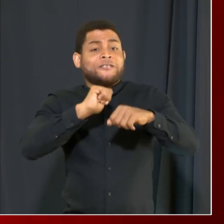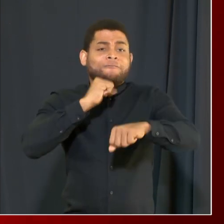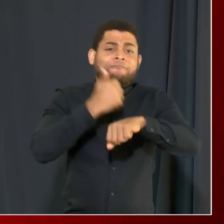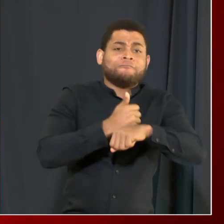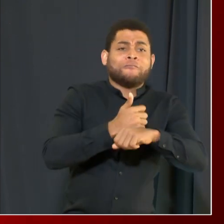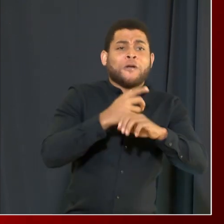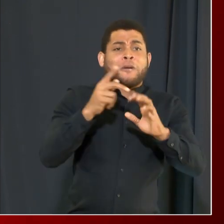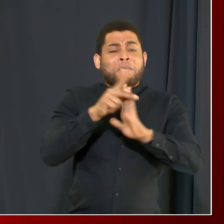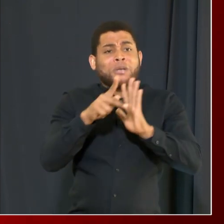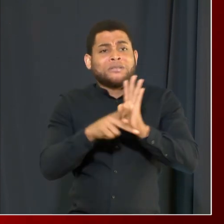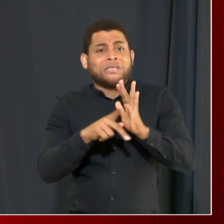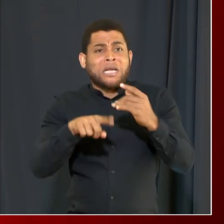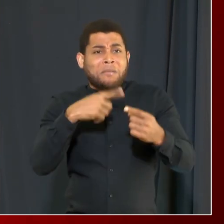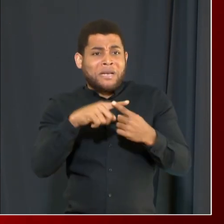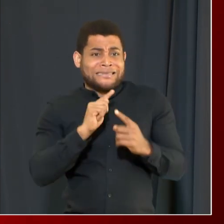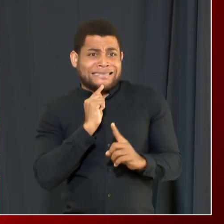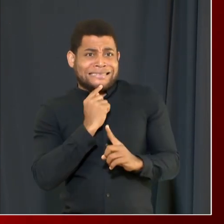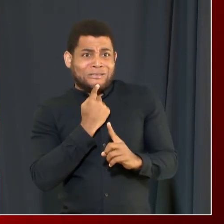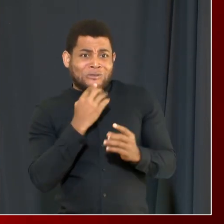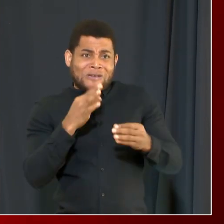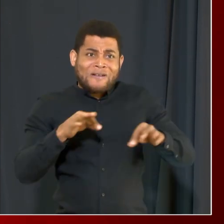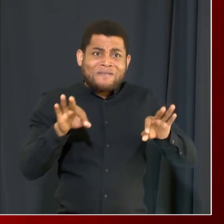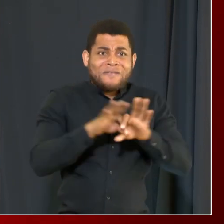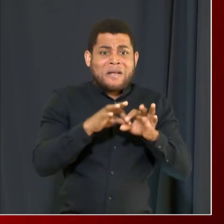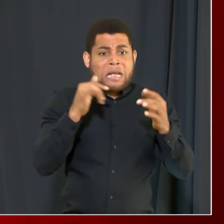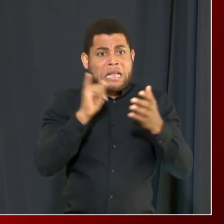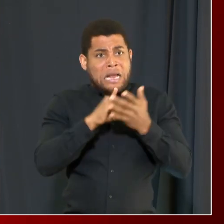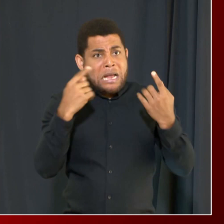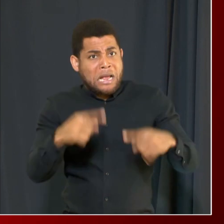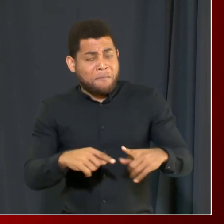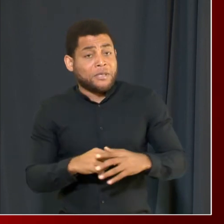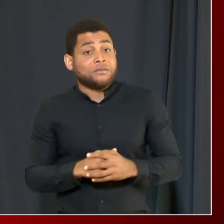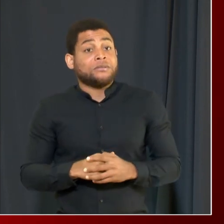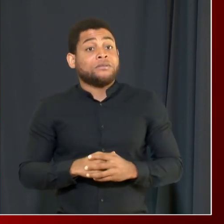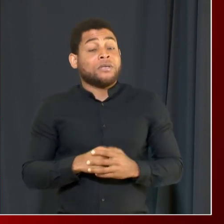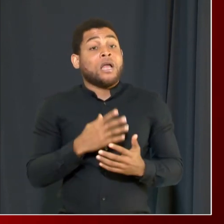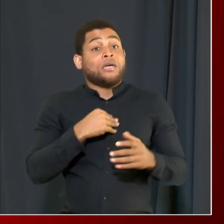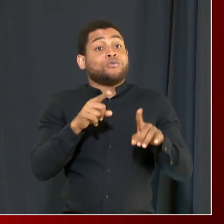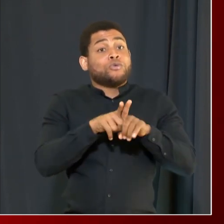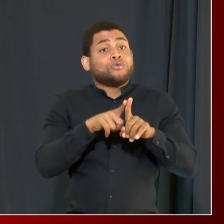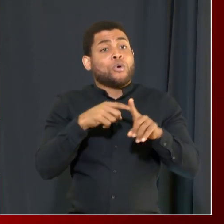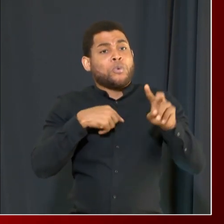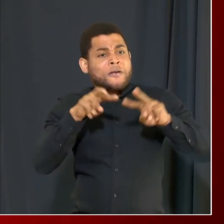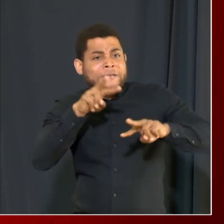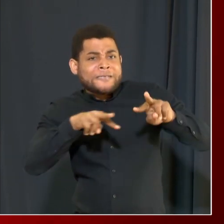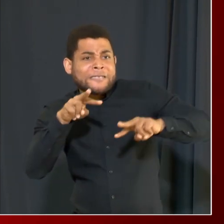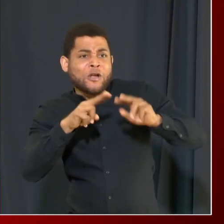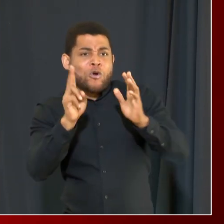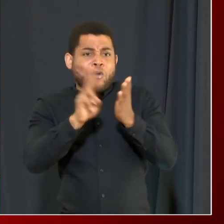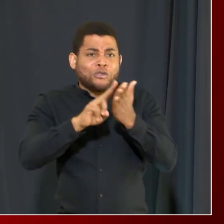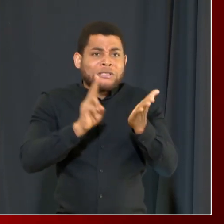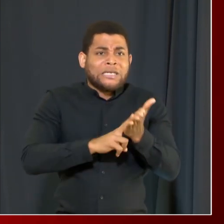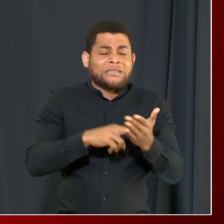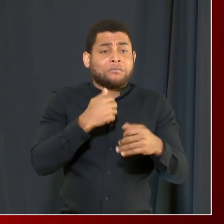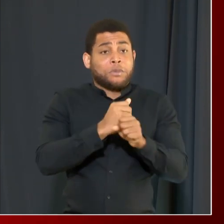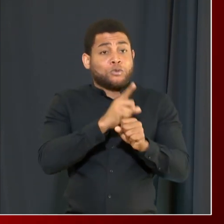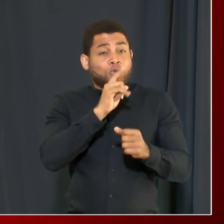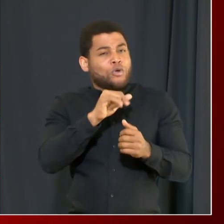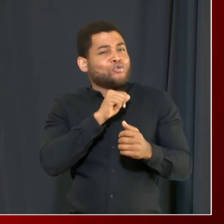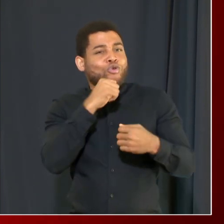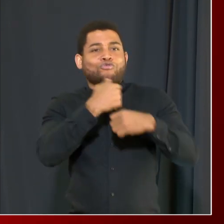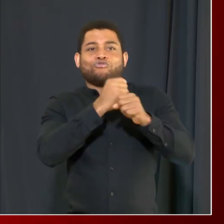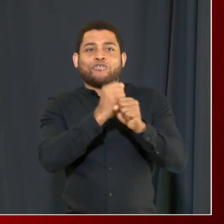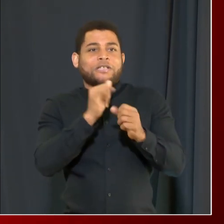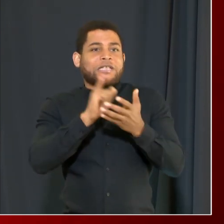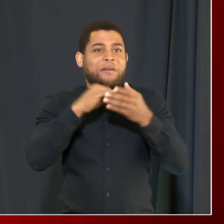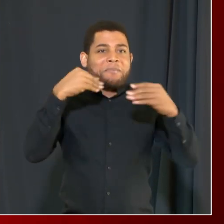or otherwise. And also to really look at contracting and make sure that we are not creating a market of